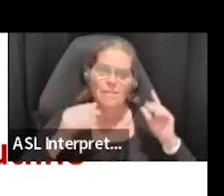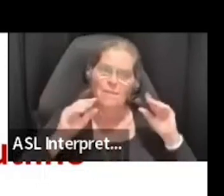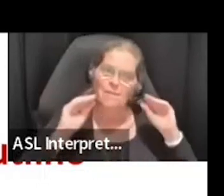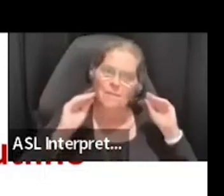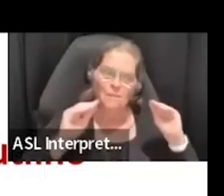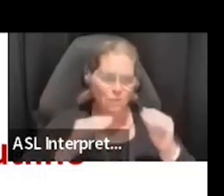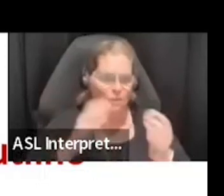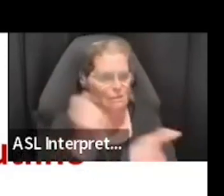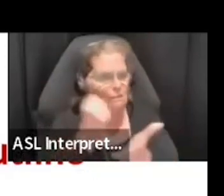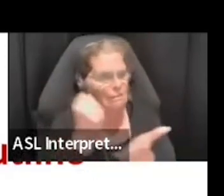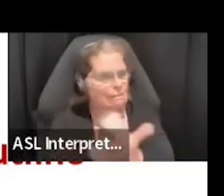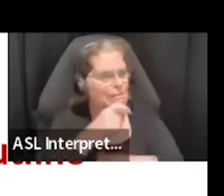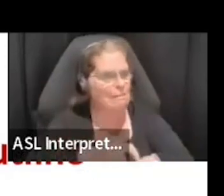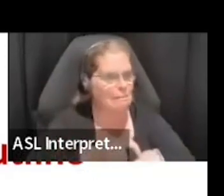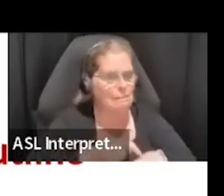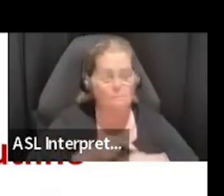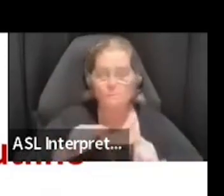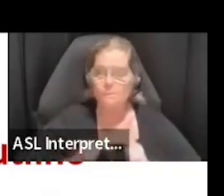Zogby.